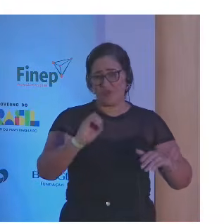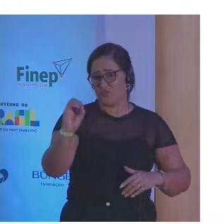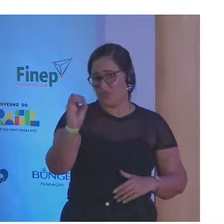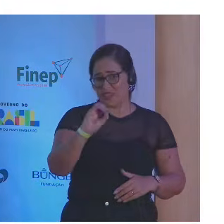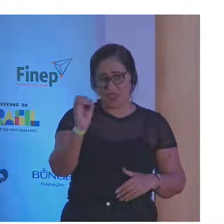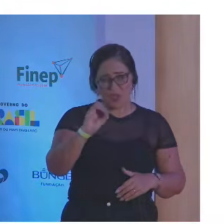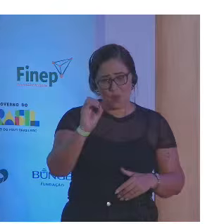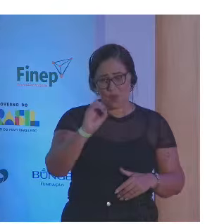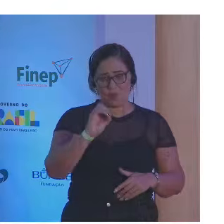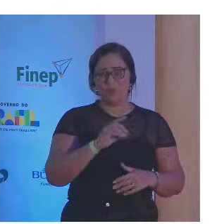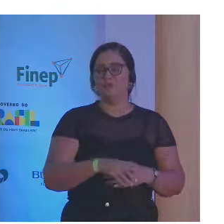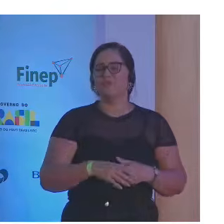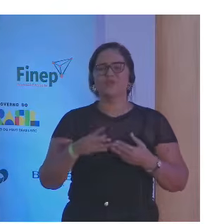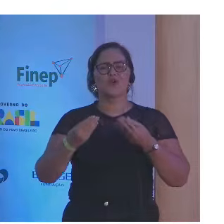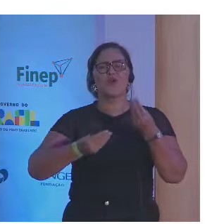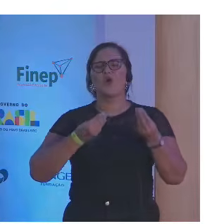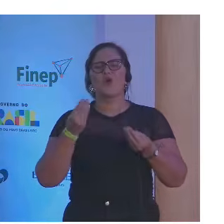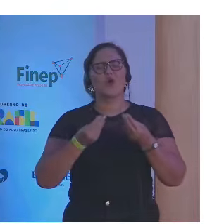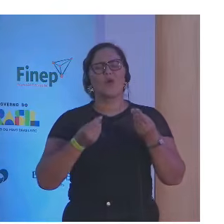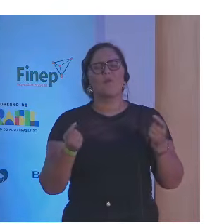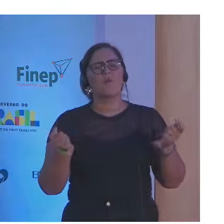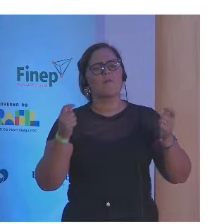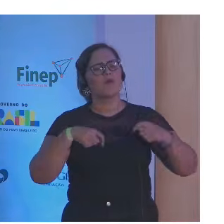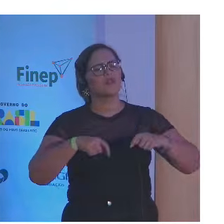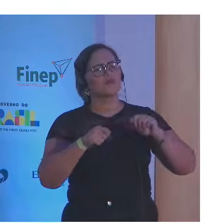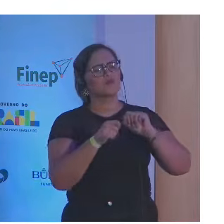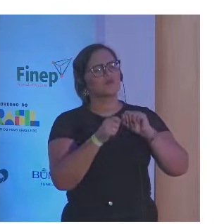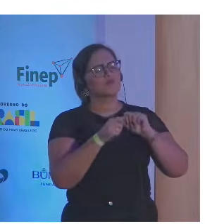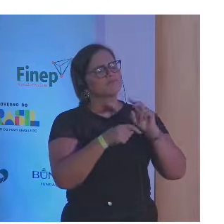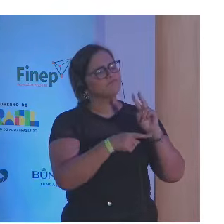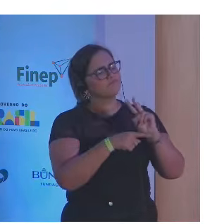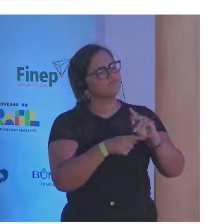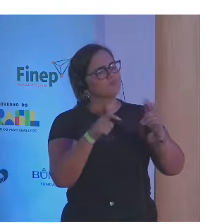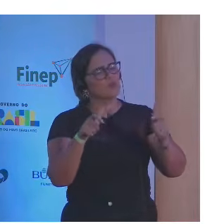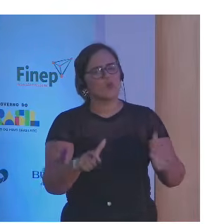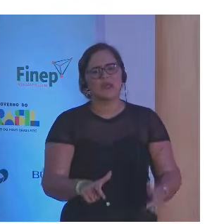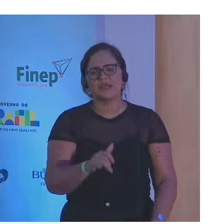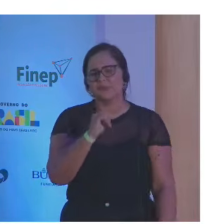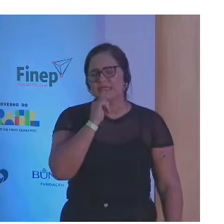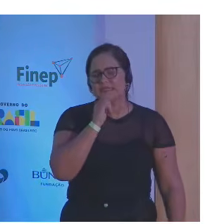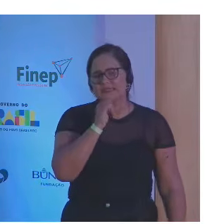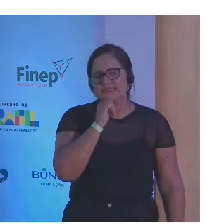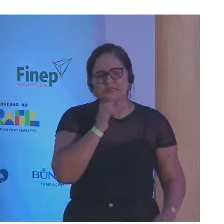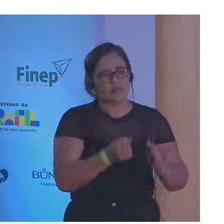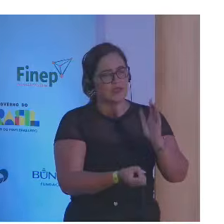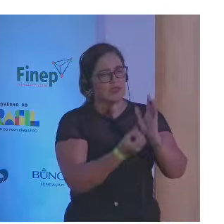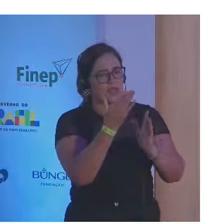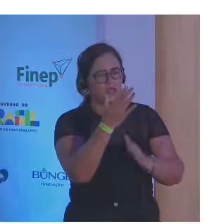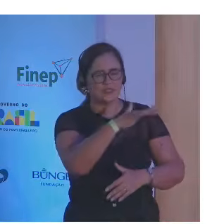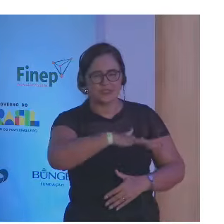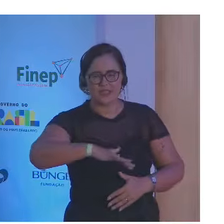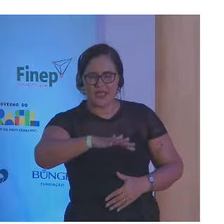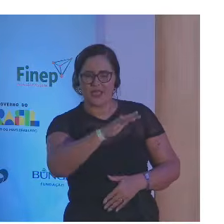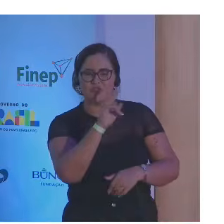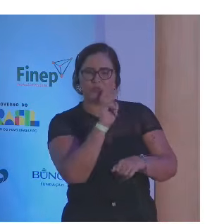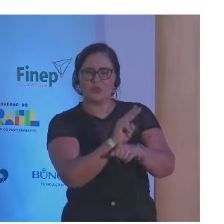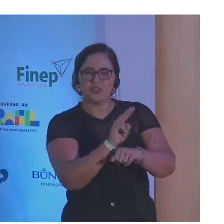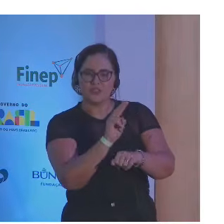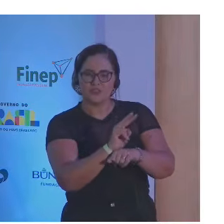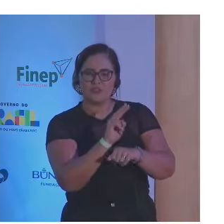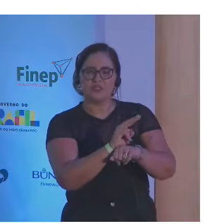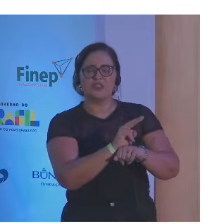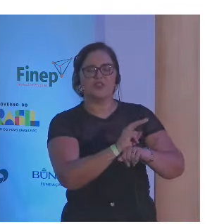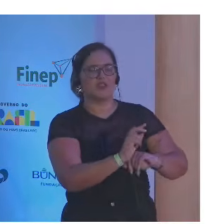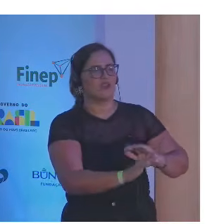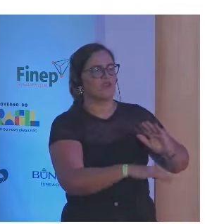How can local interventions, for example, creation of marine protected areas, assisted